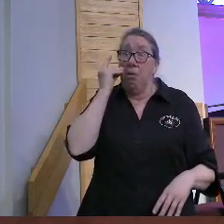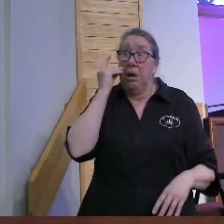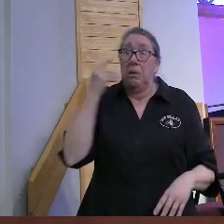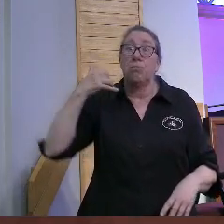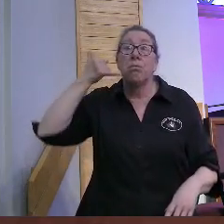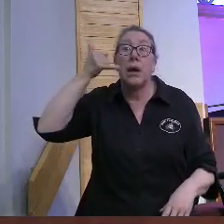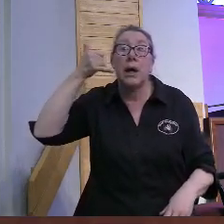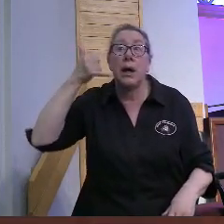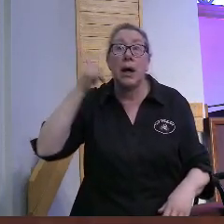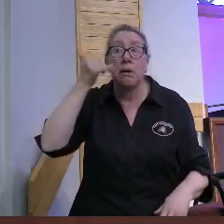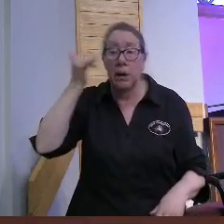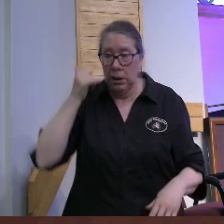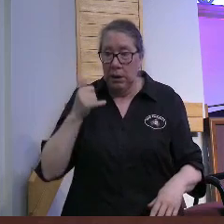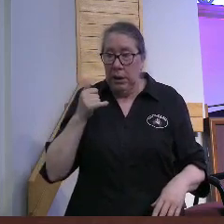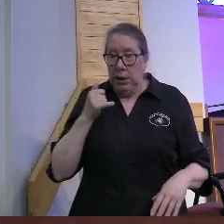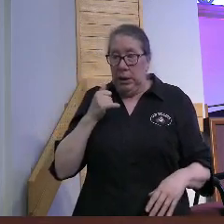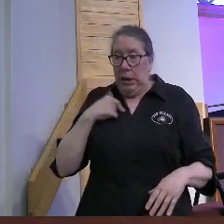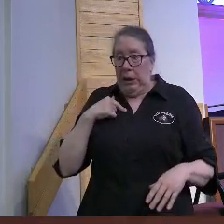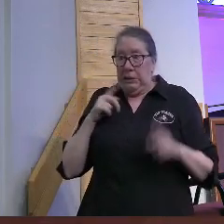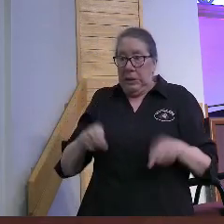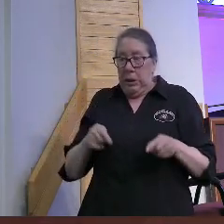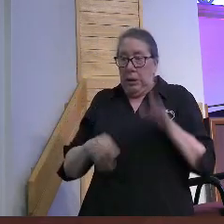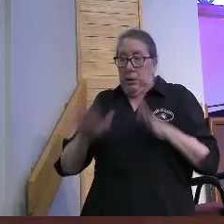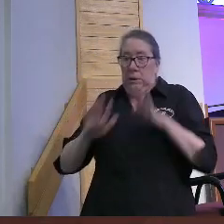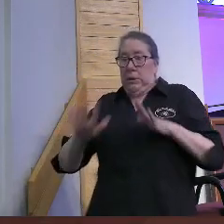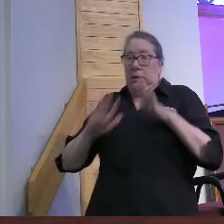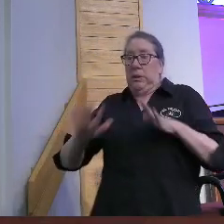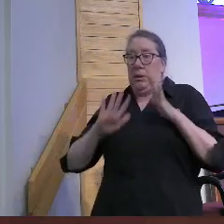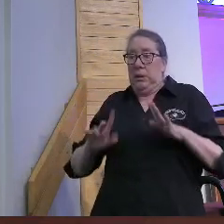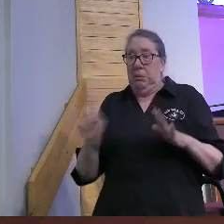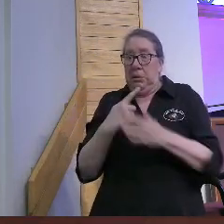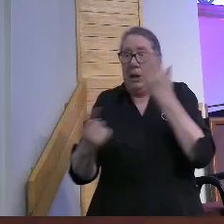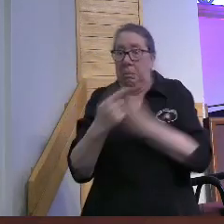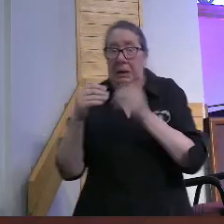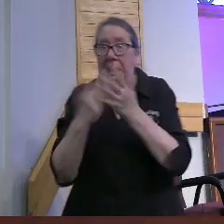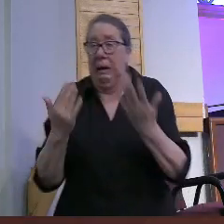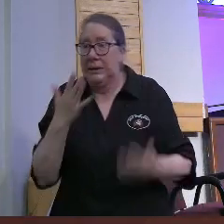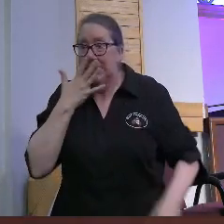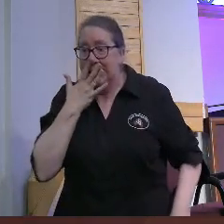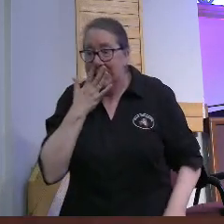ringing made me start to panic. What's happened now?